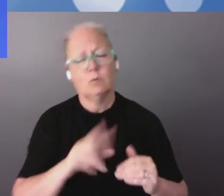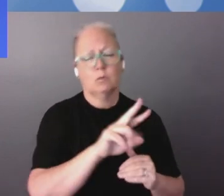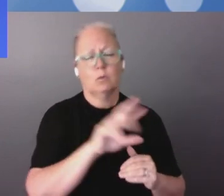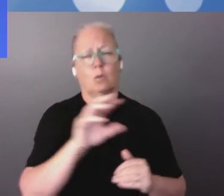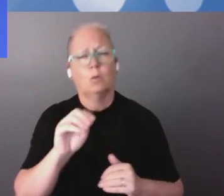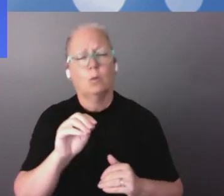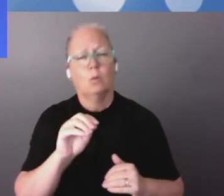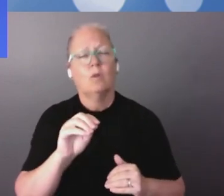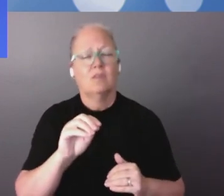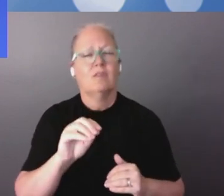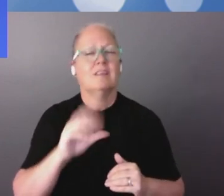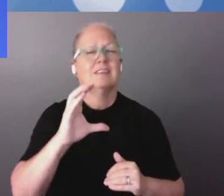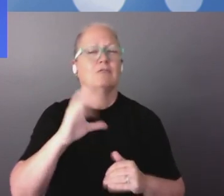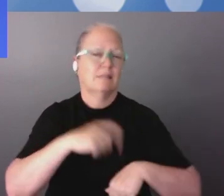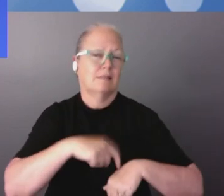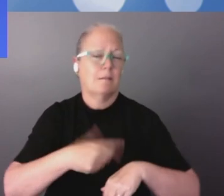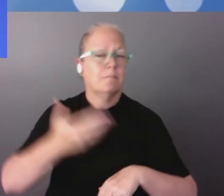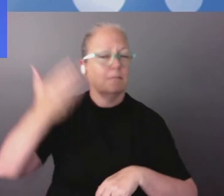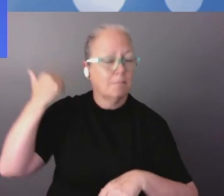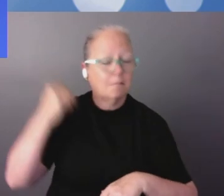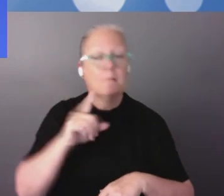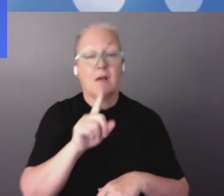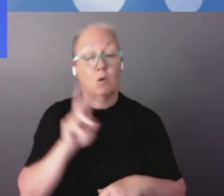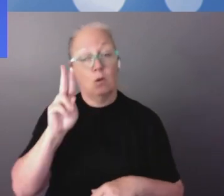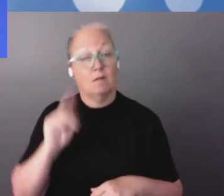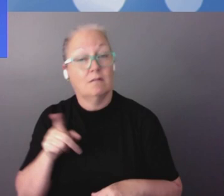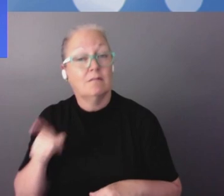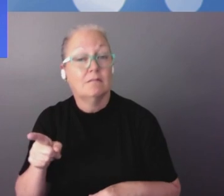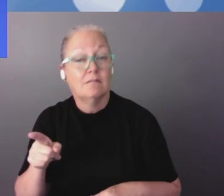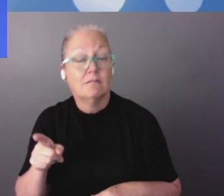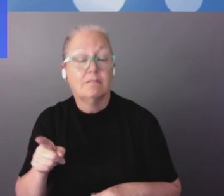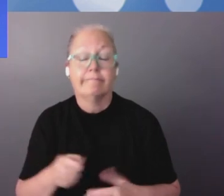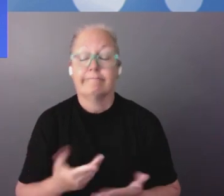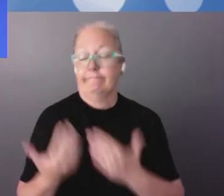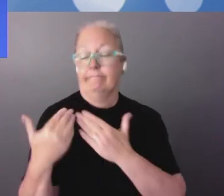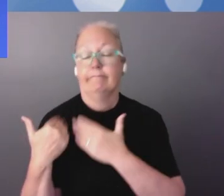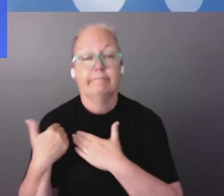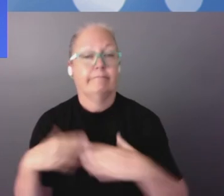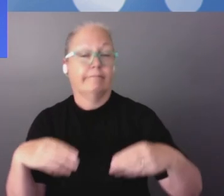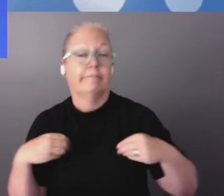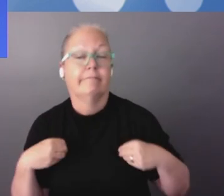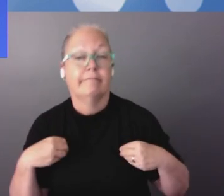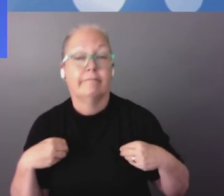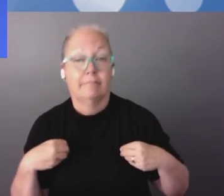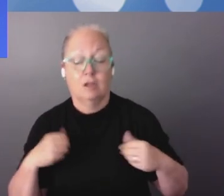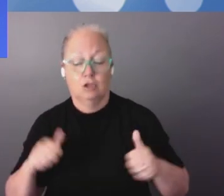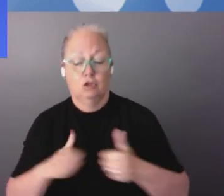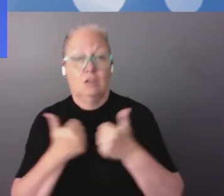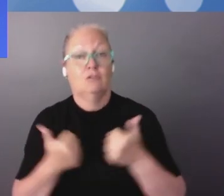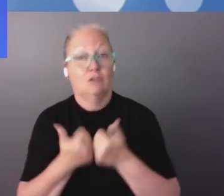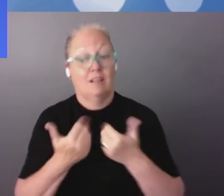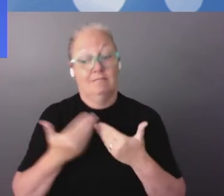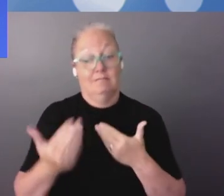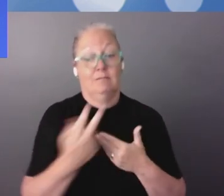the UN will face up to the challenges of the 21st century as well. And one of those